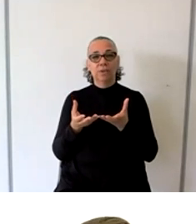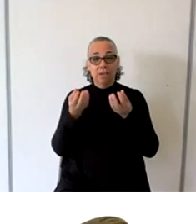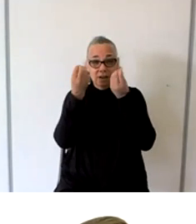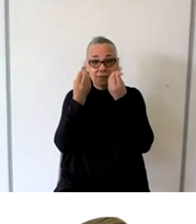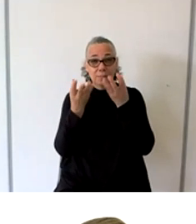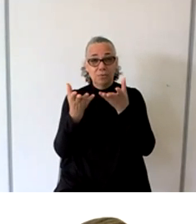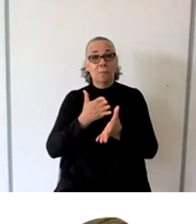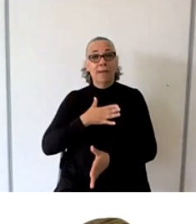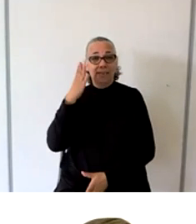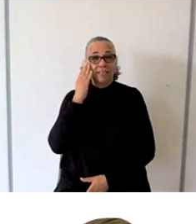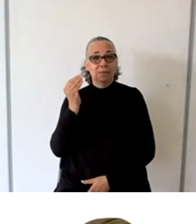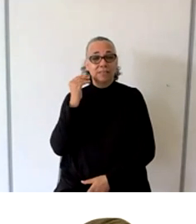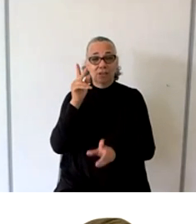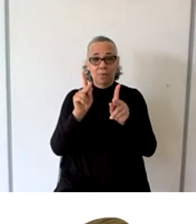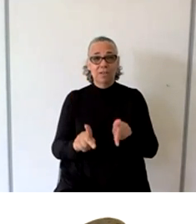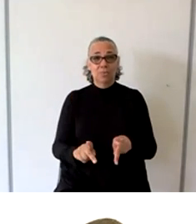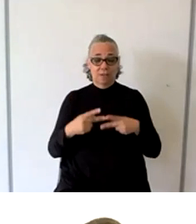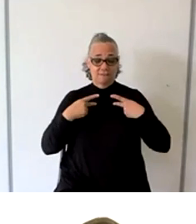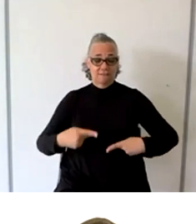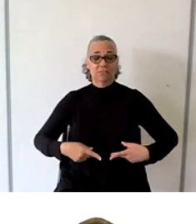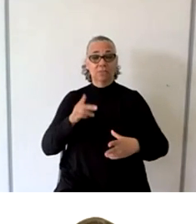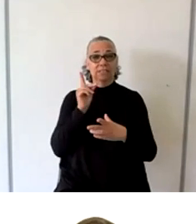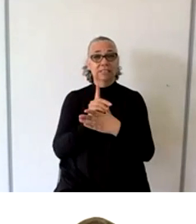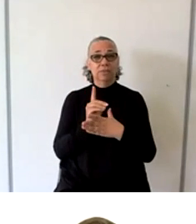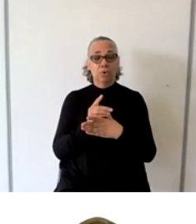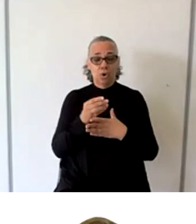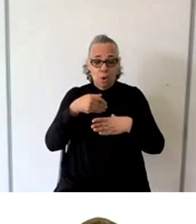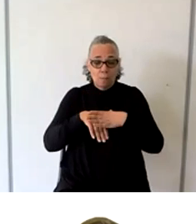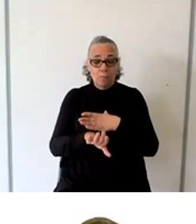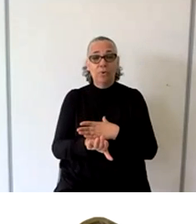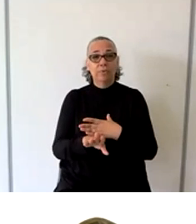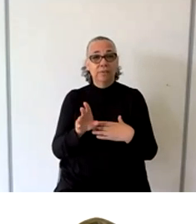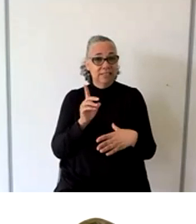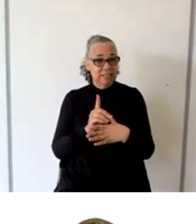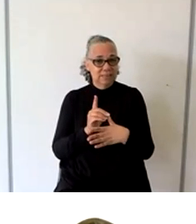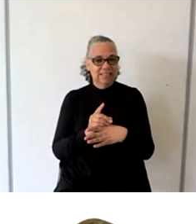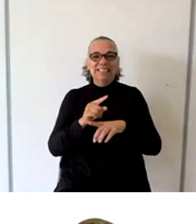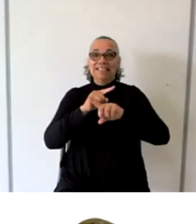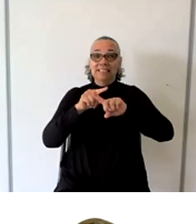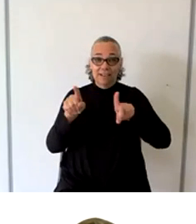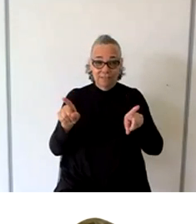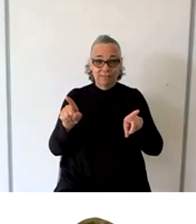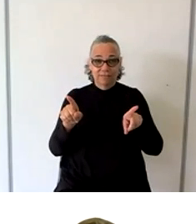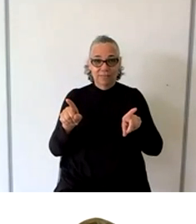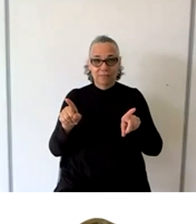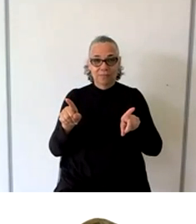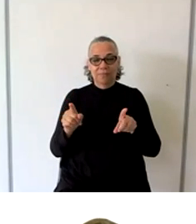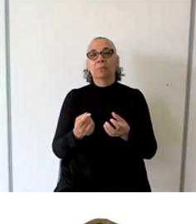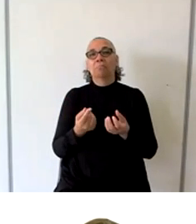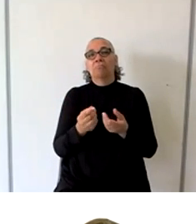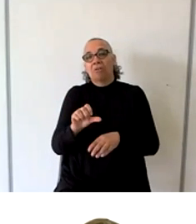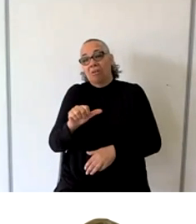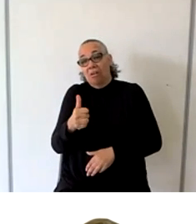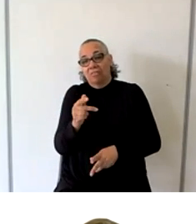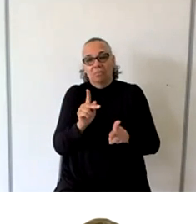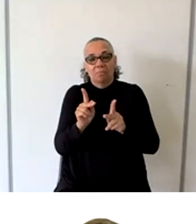my experience as a person with a physical disability that was born with it is a lot different than a lot of other